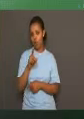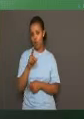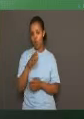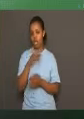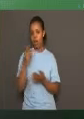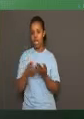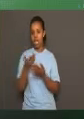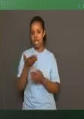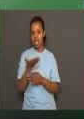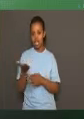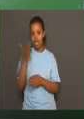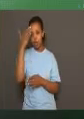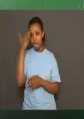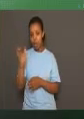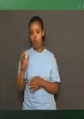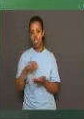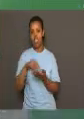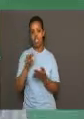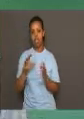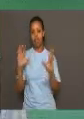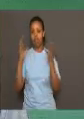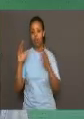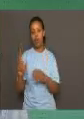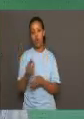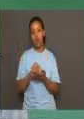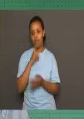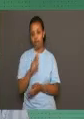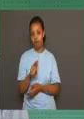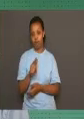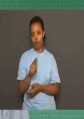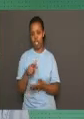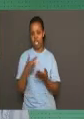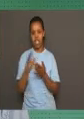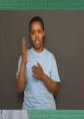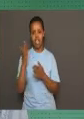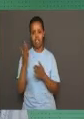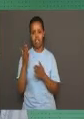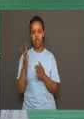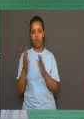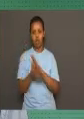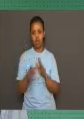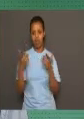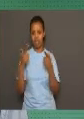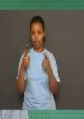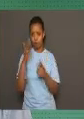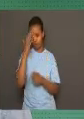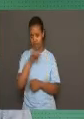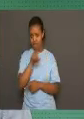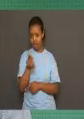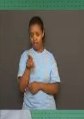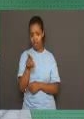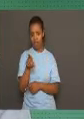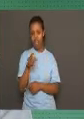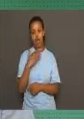disappointment of being uninformed. Have you ever had a moment like this, students?